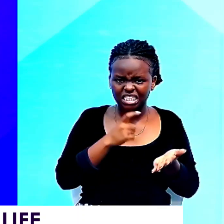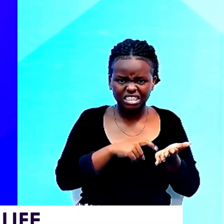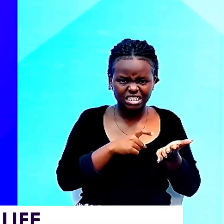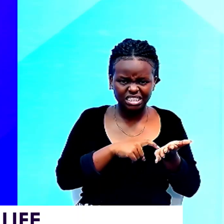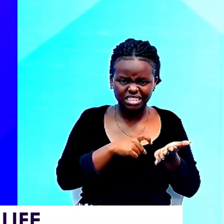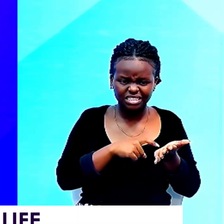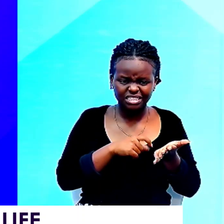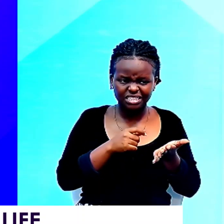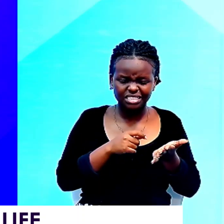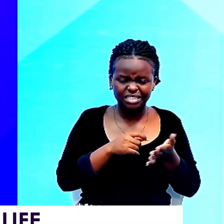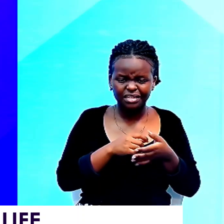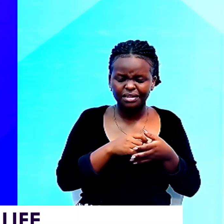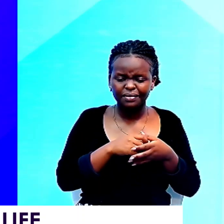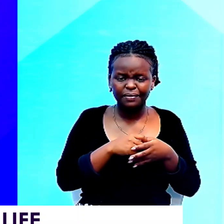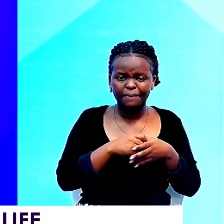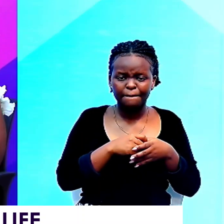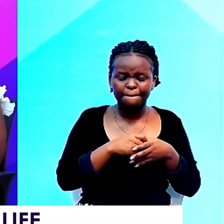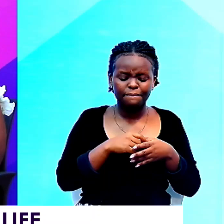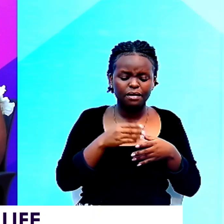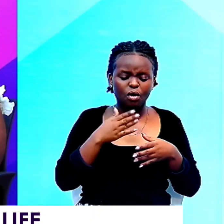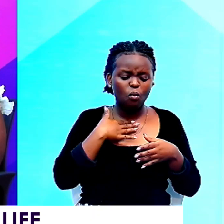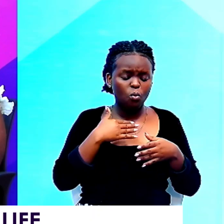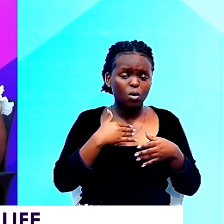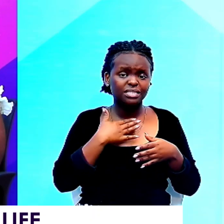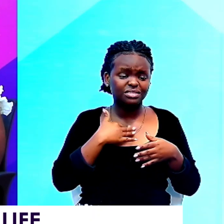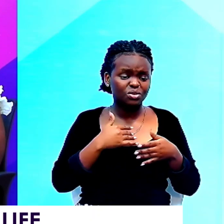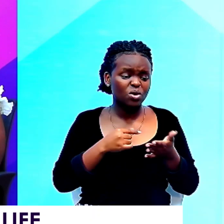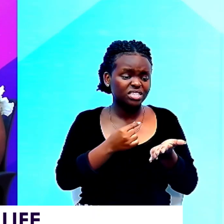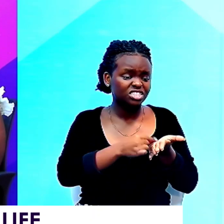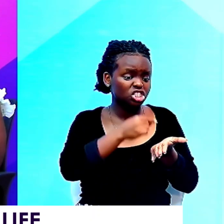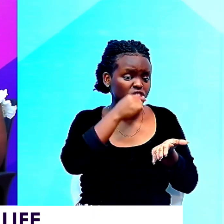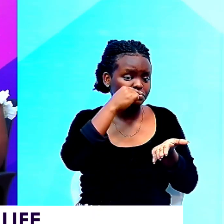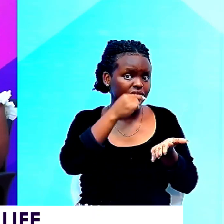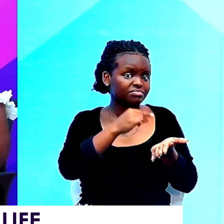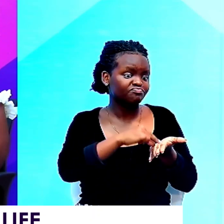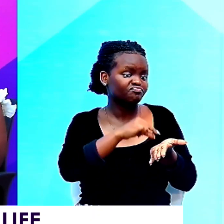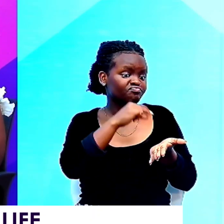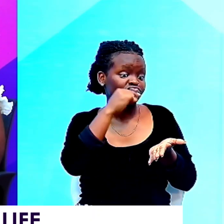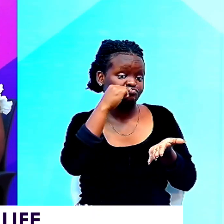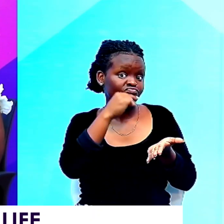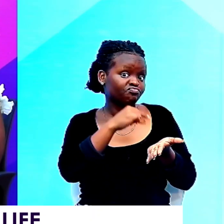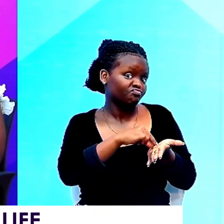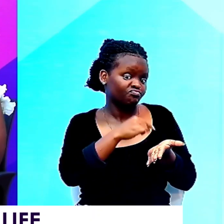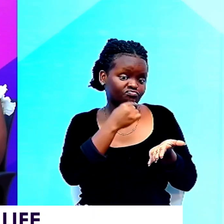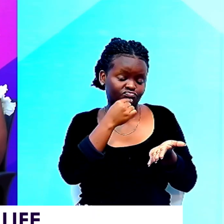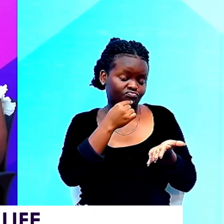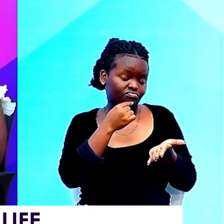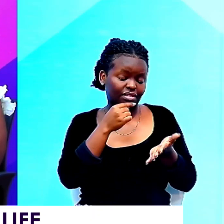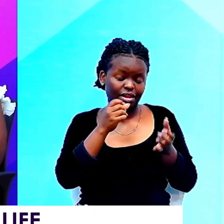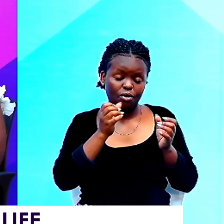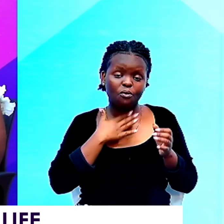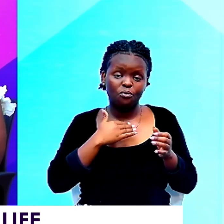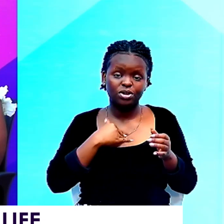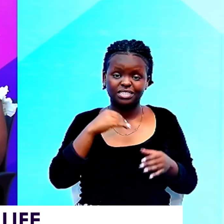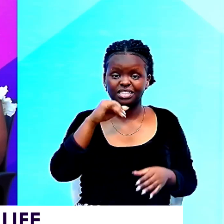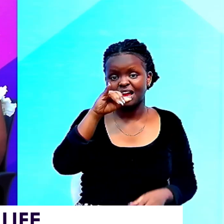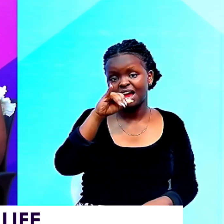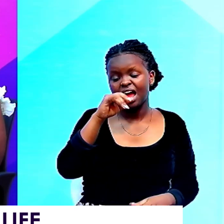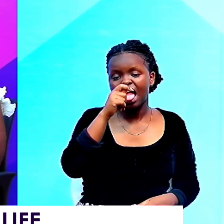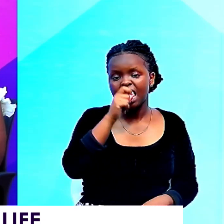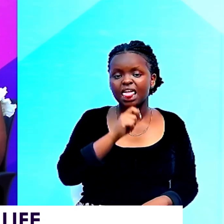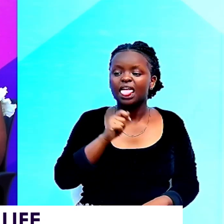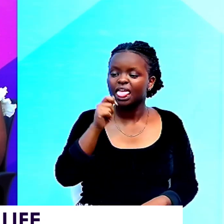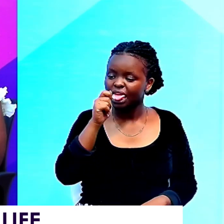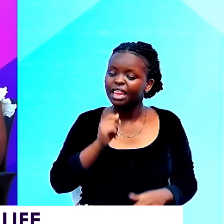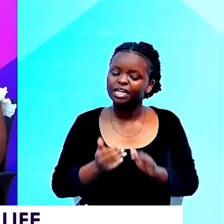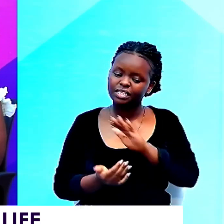and that's just in case they don't choose ice cream. Yeah. You know, the PP1 and PP2 would go for ice cream in